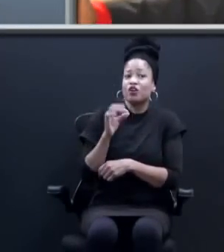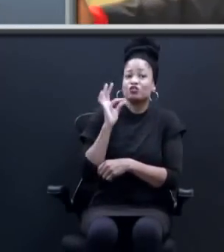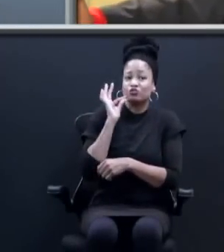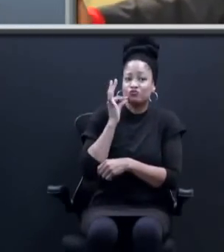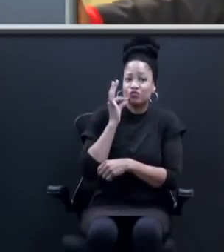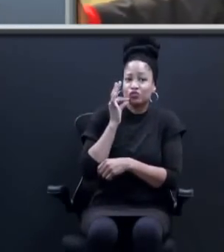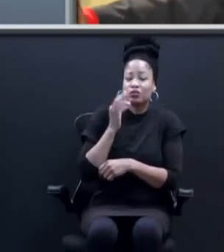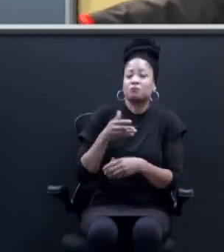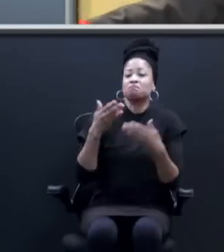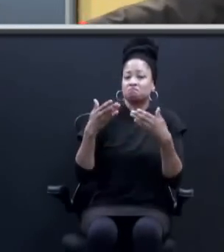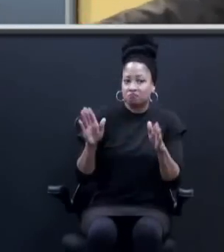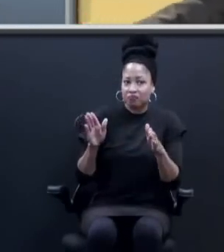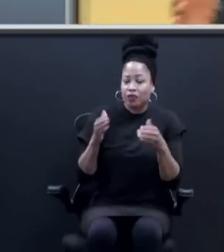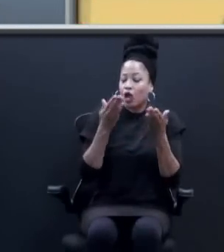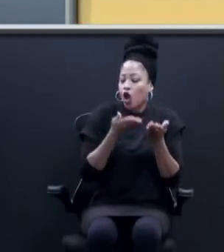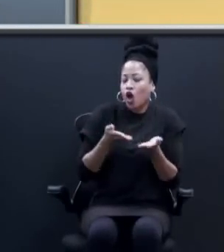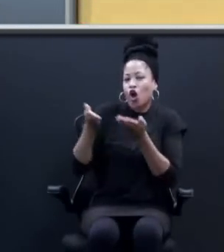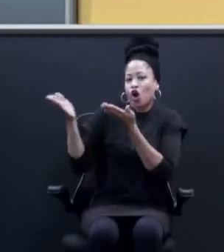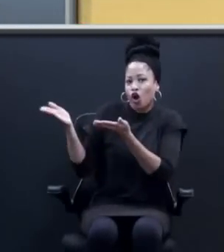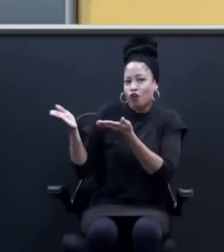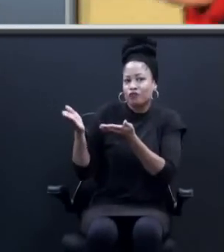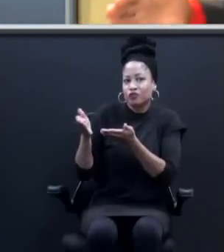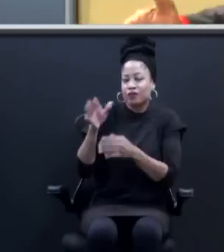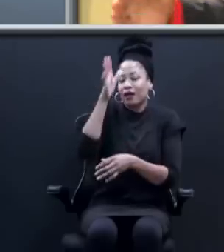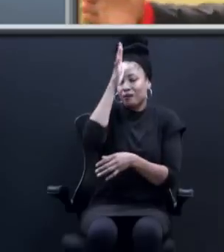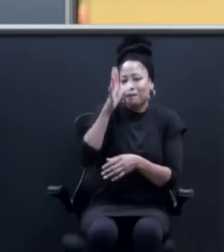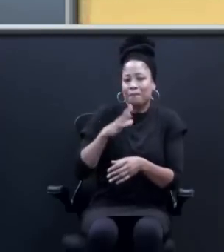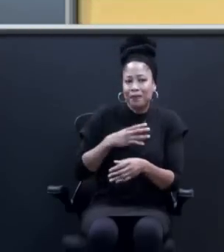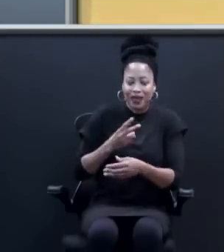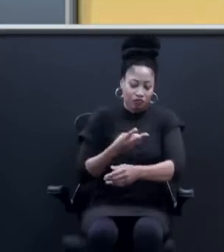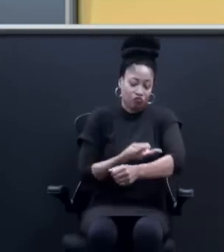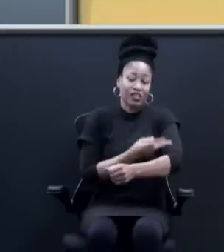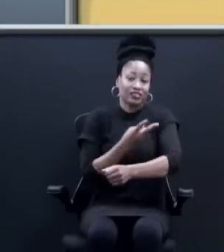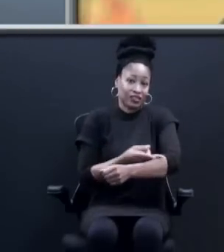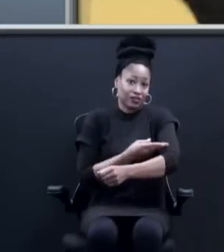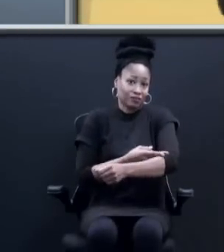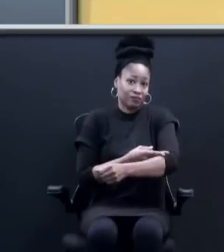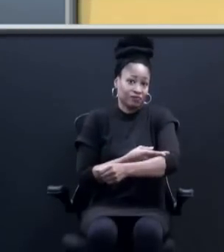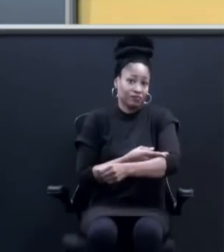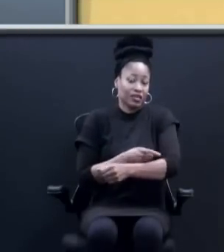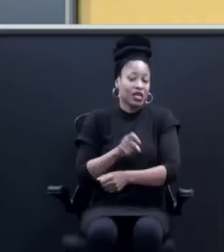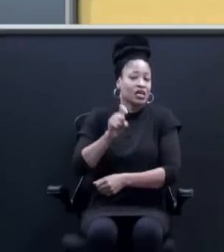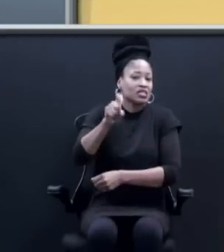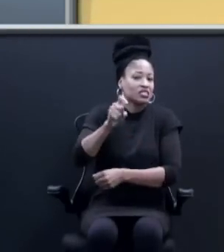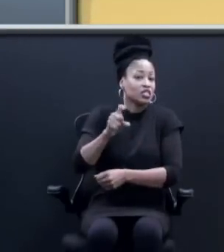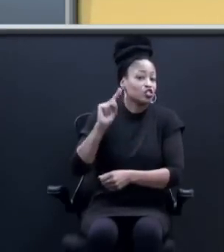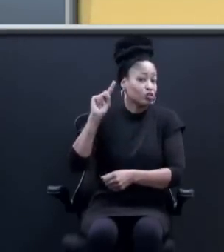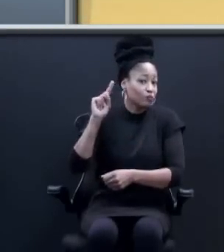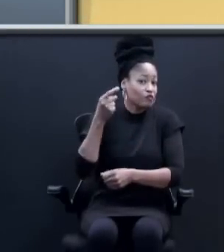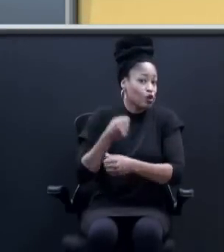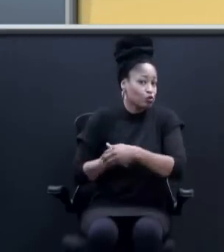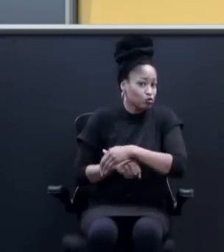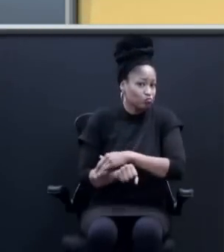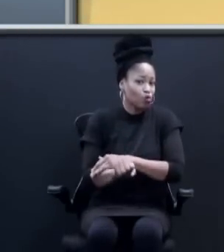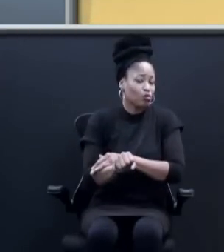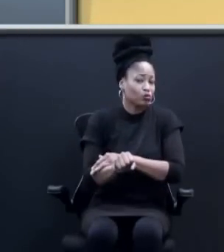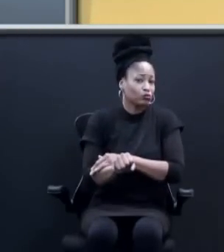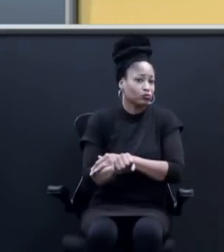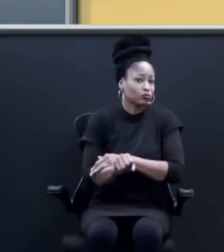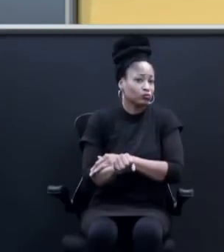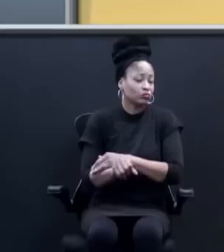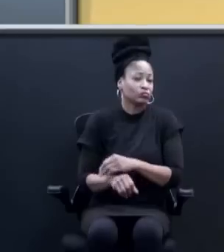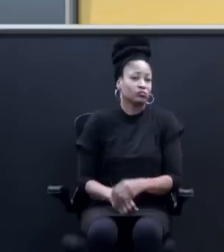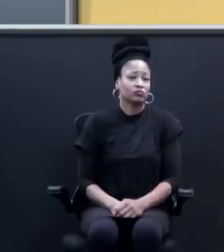lamb, a male of the first year. He got to be the firstborn. He got to be offered along with that first fruit.